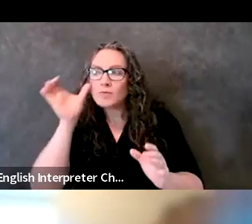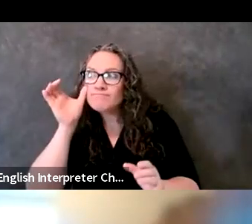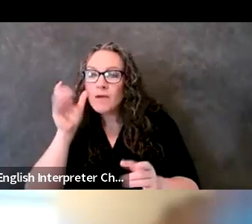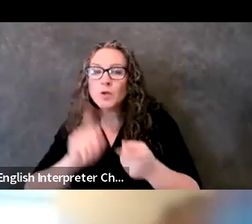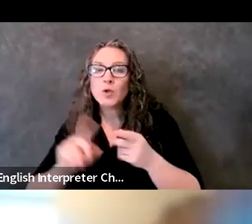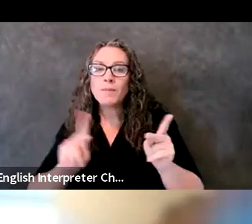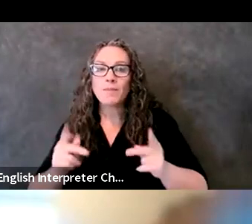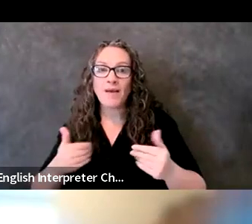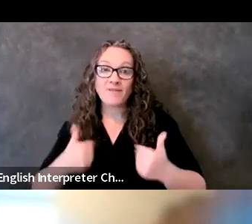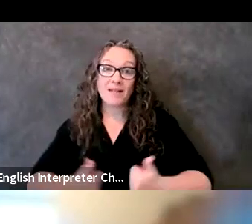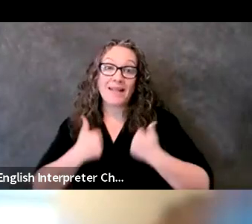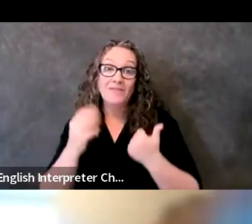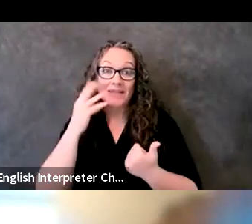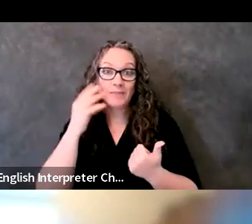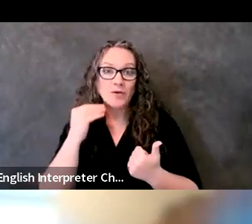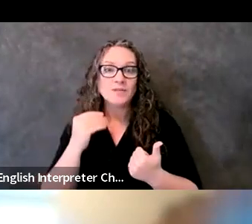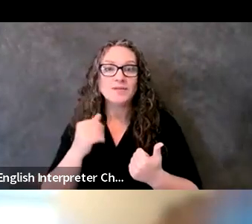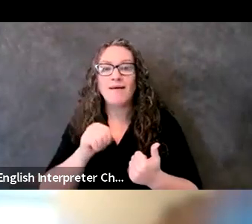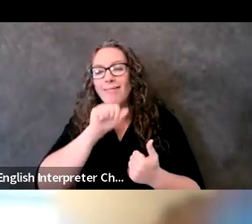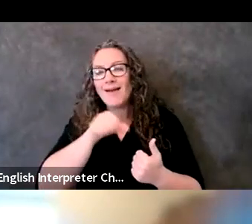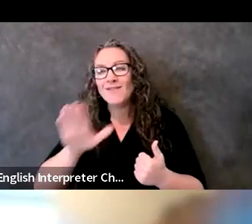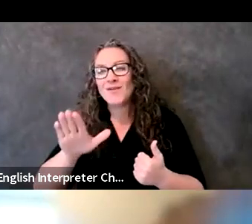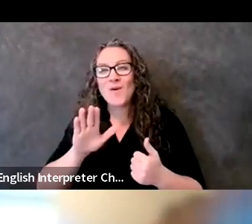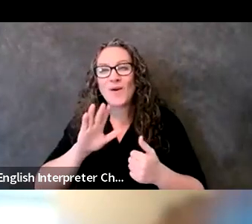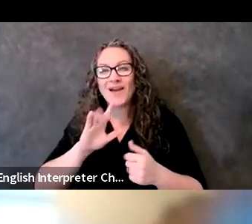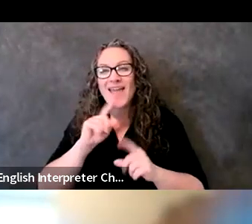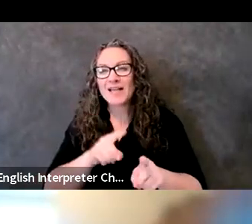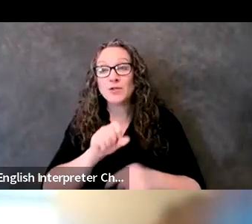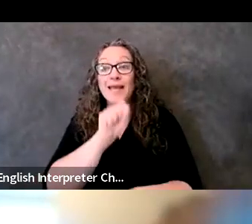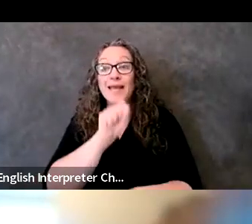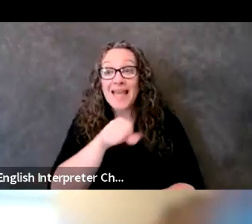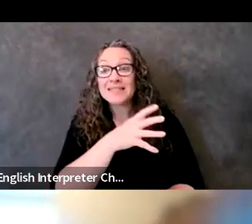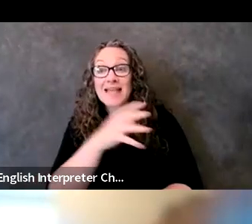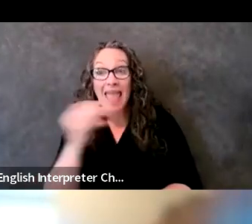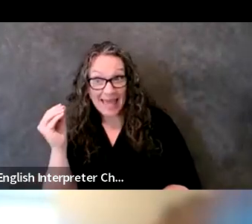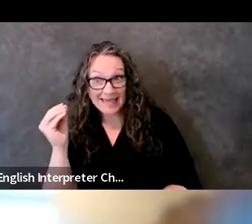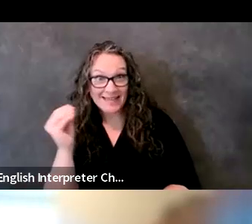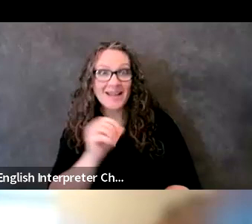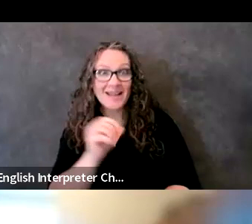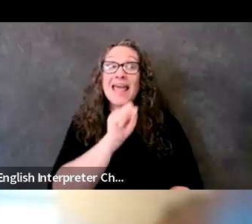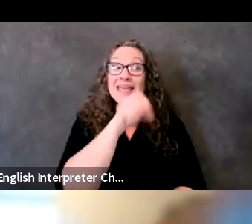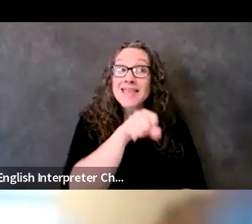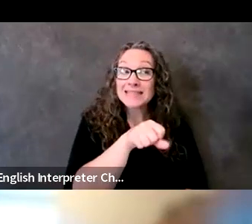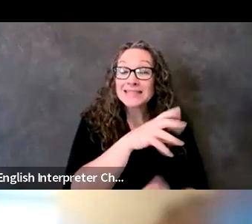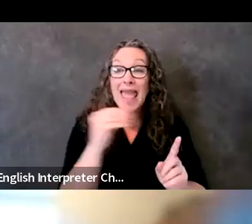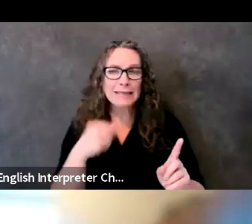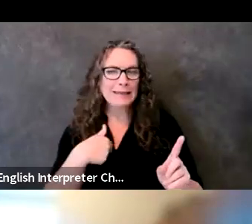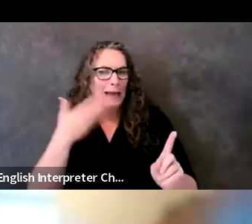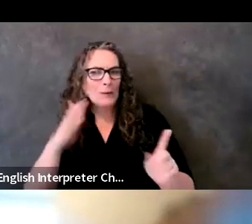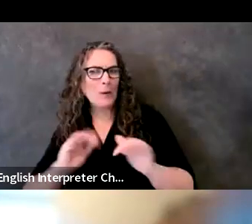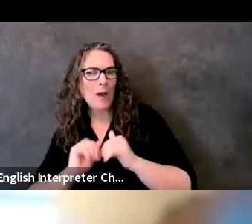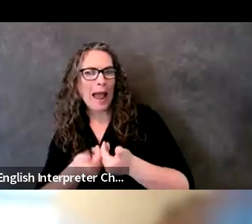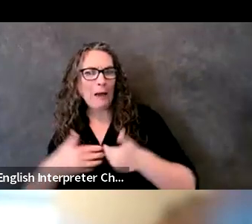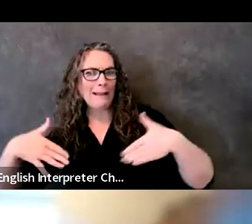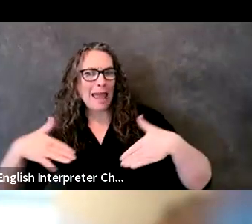And I love your approach about the yes and approach. Yes, and I don't know how to get there yet, but I am going to get